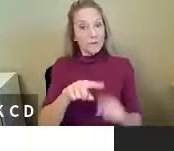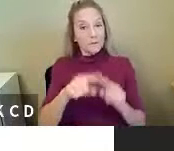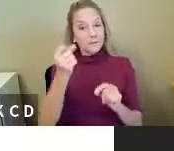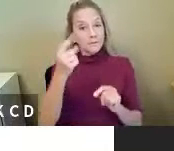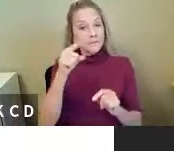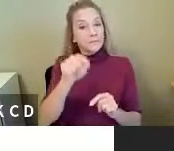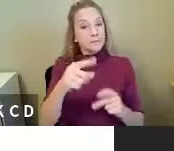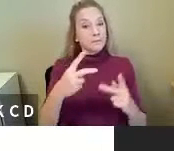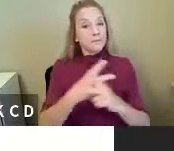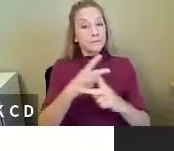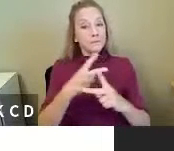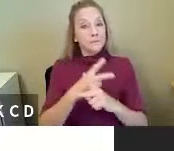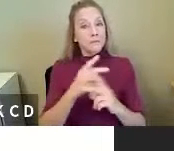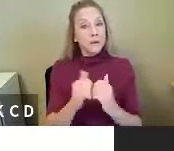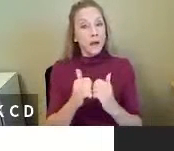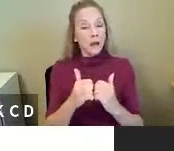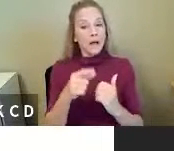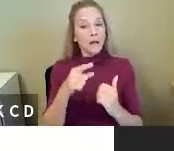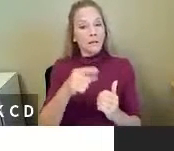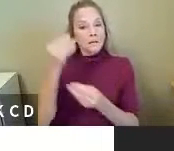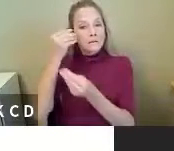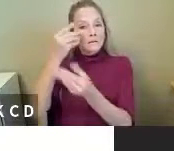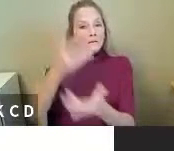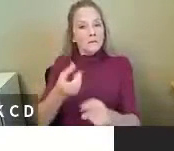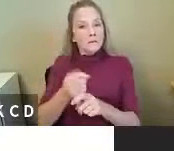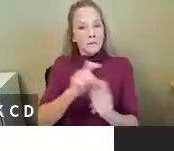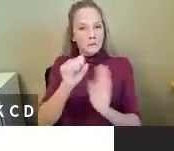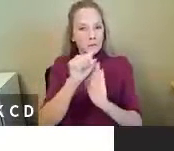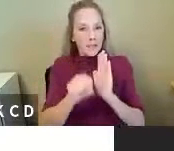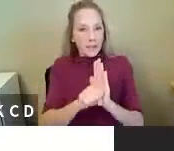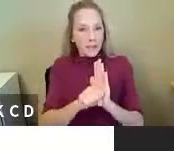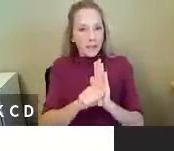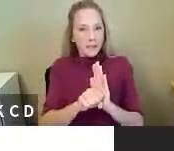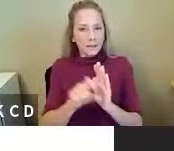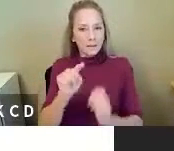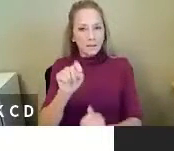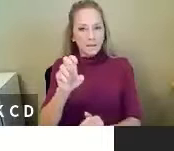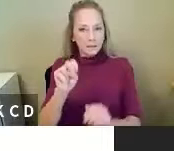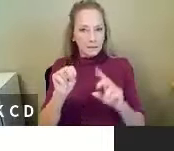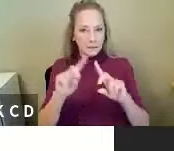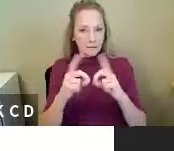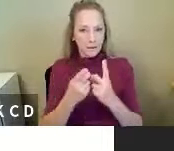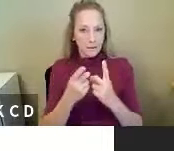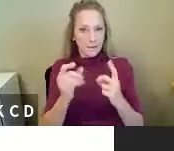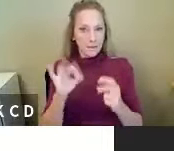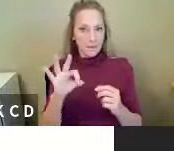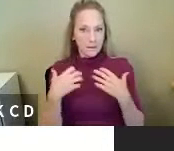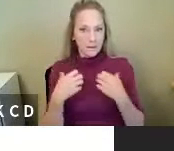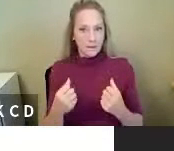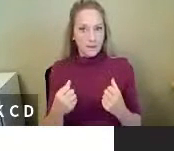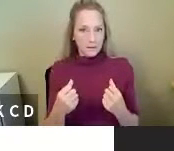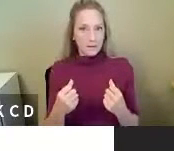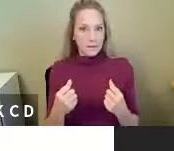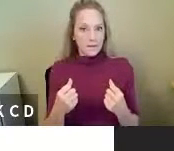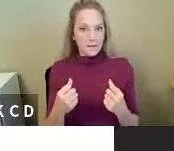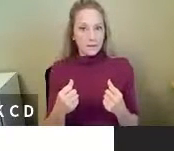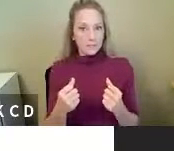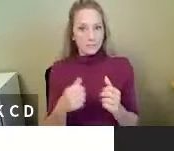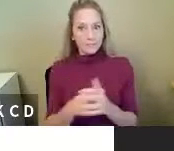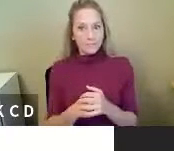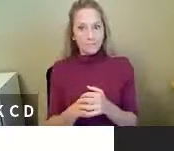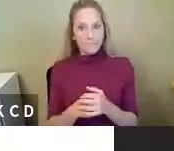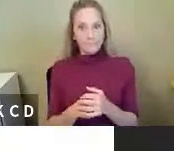works is this is data that's filtering through the state. These are through the Tennessee Department of Health. And we